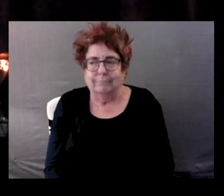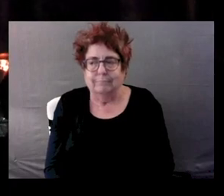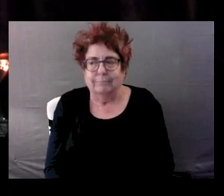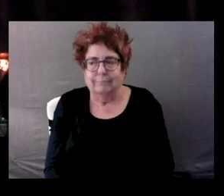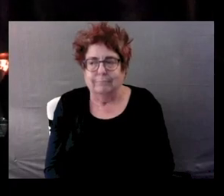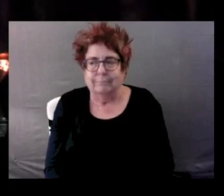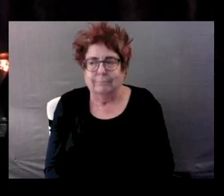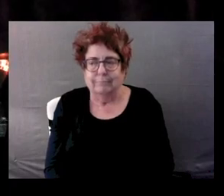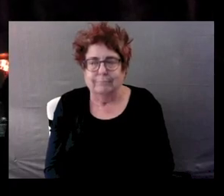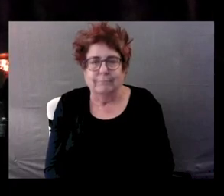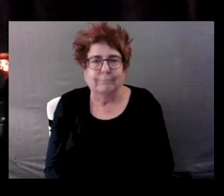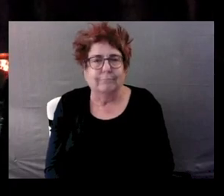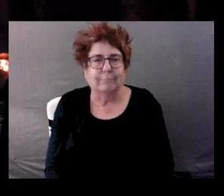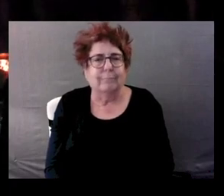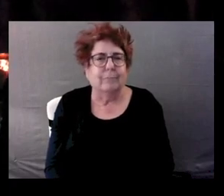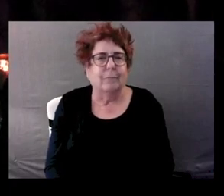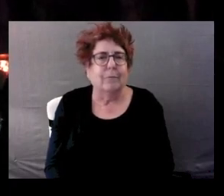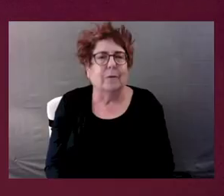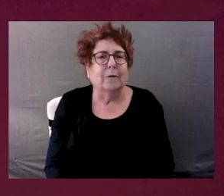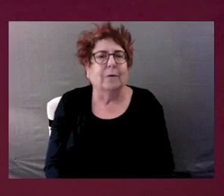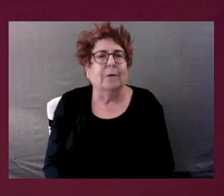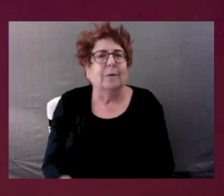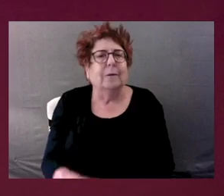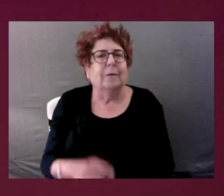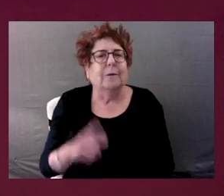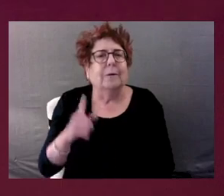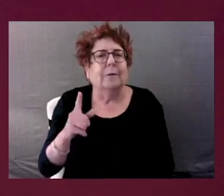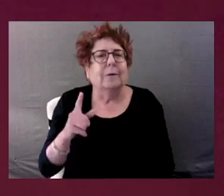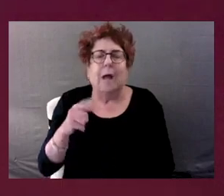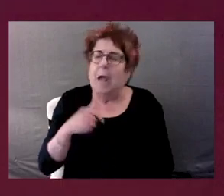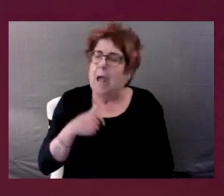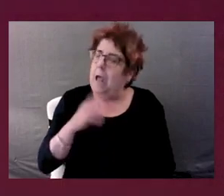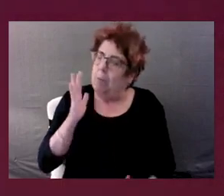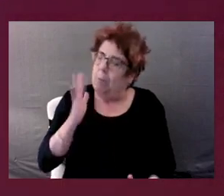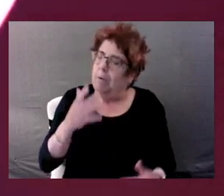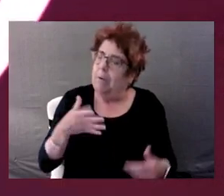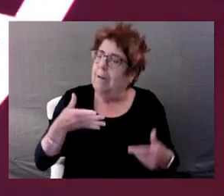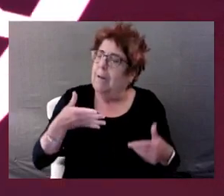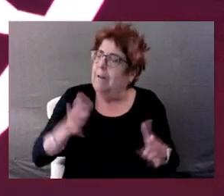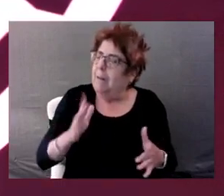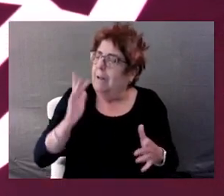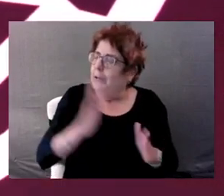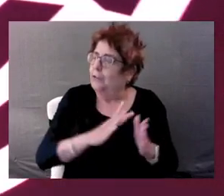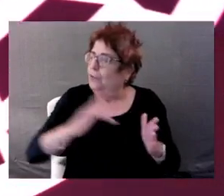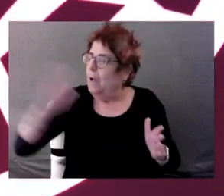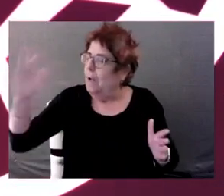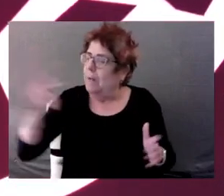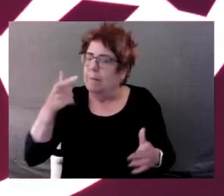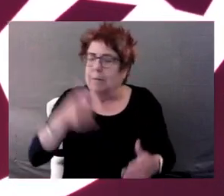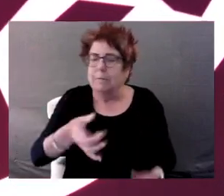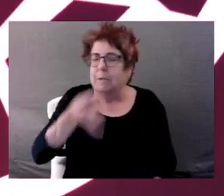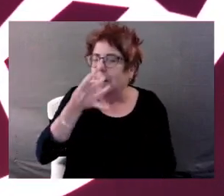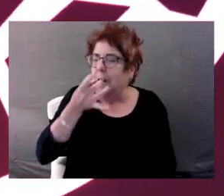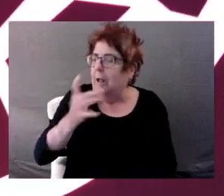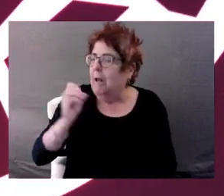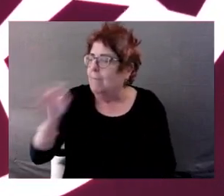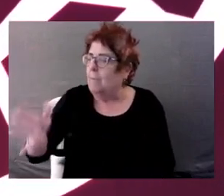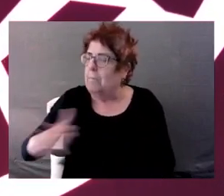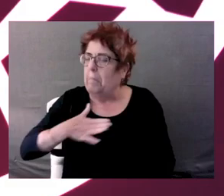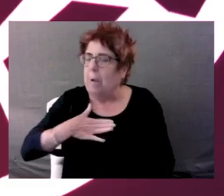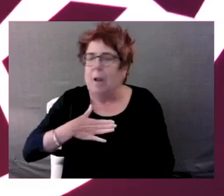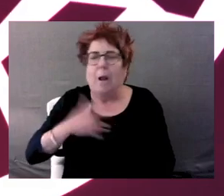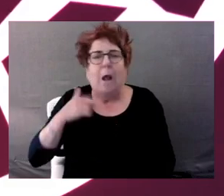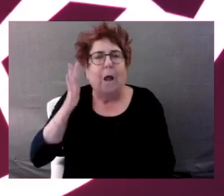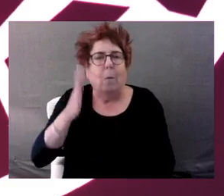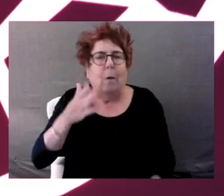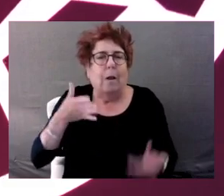This little light of mine, I'm gonna let it shine. This little light of mine, I'm